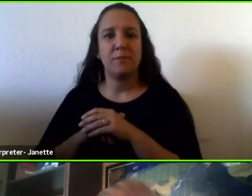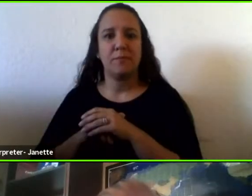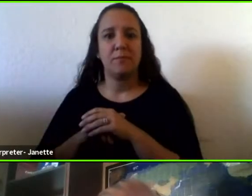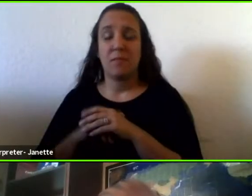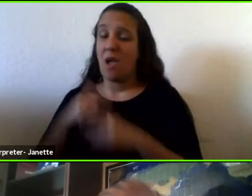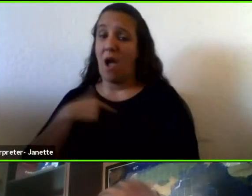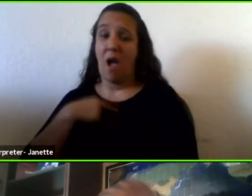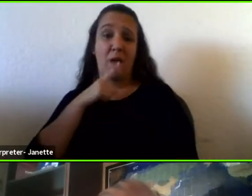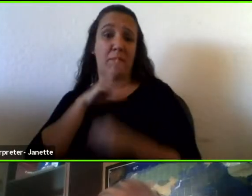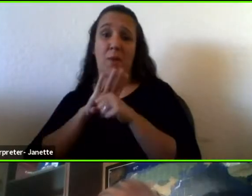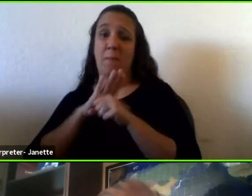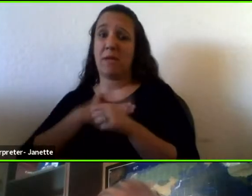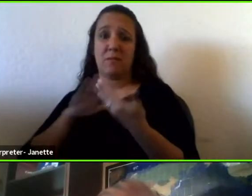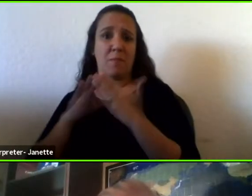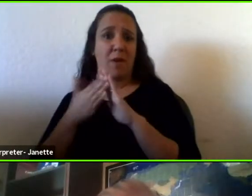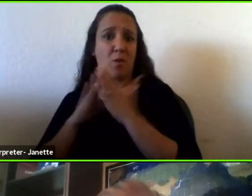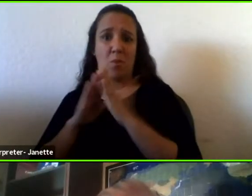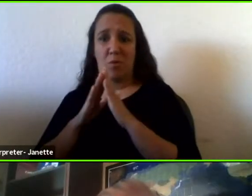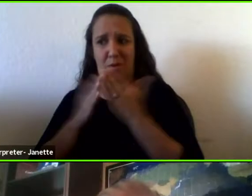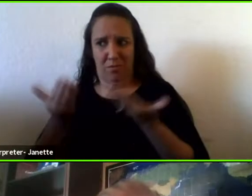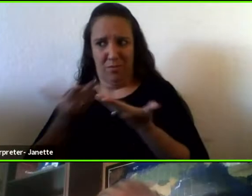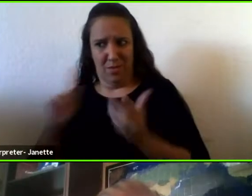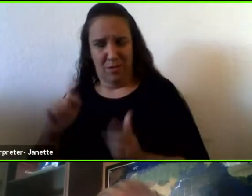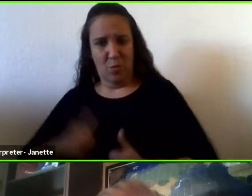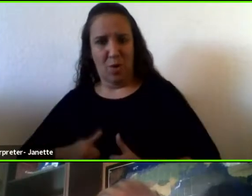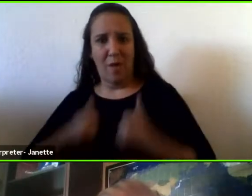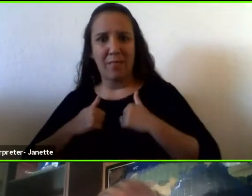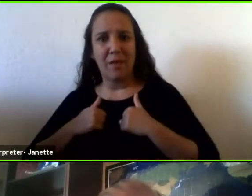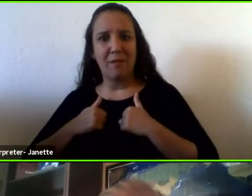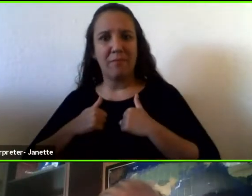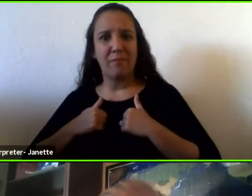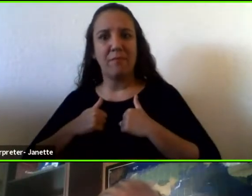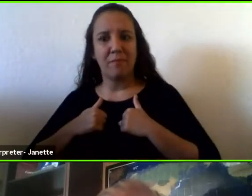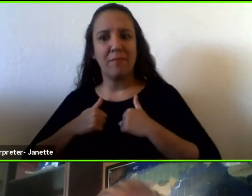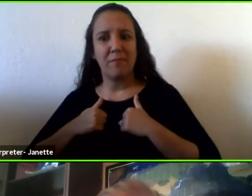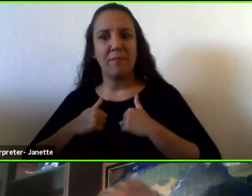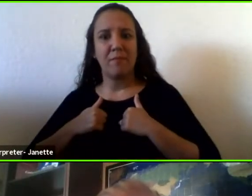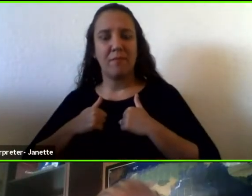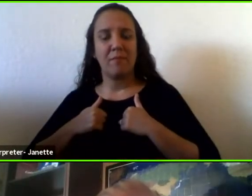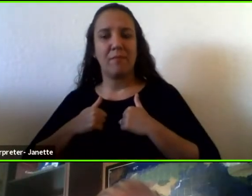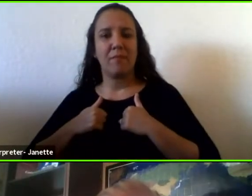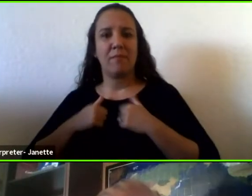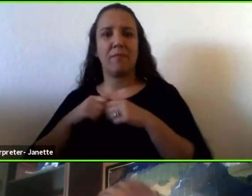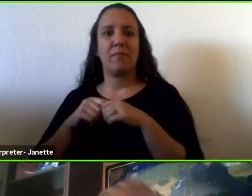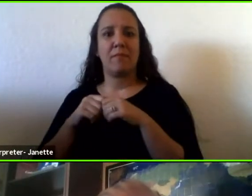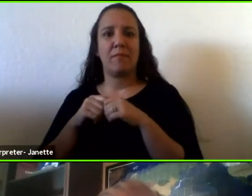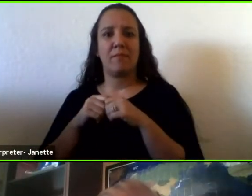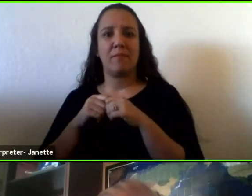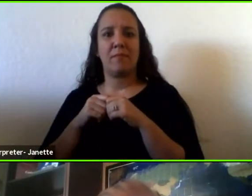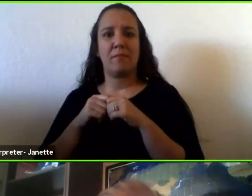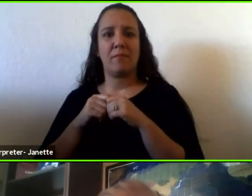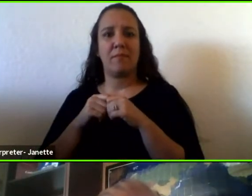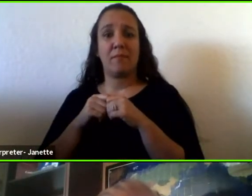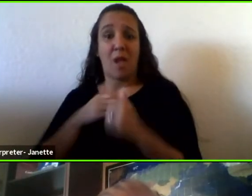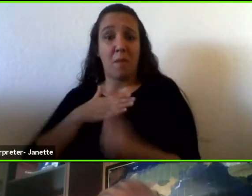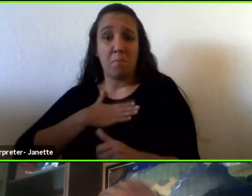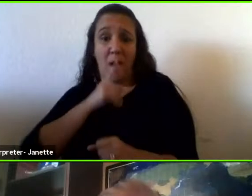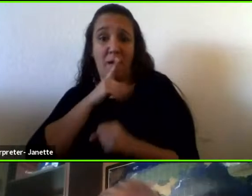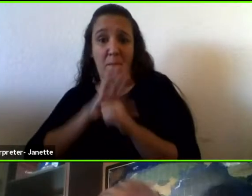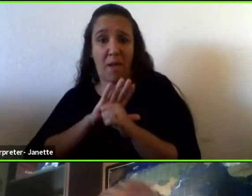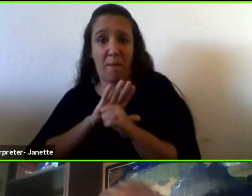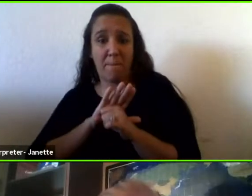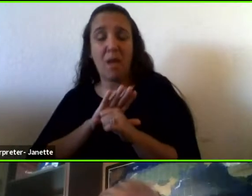community because this is where I live at. But I also come in and my commitment is to the store owner. So one of the